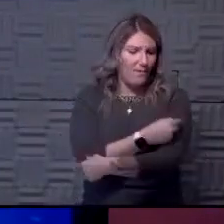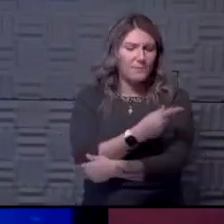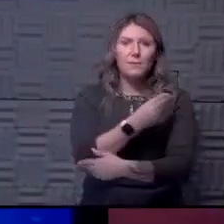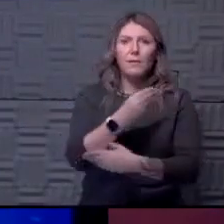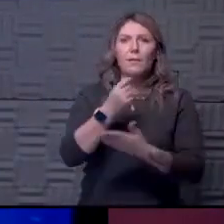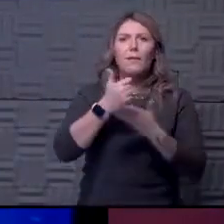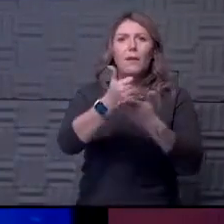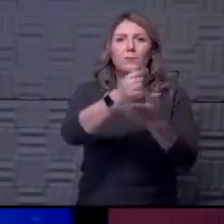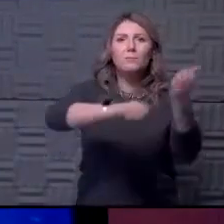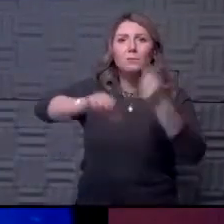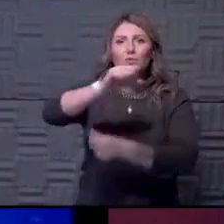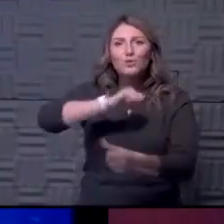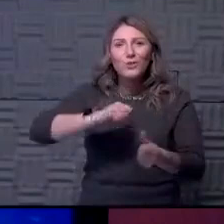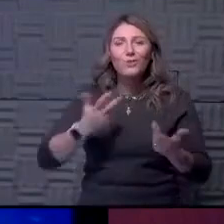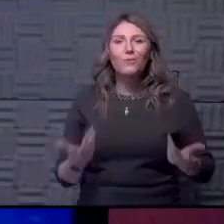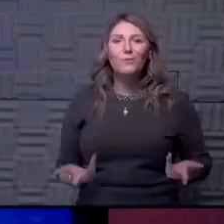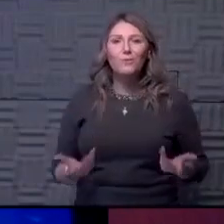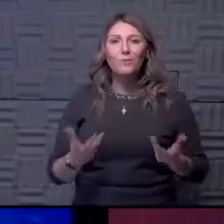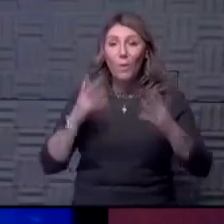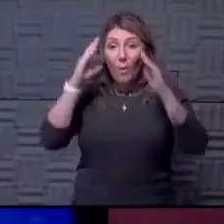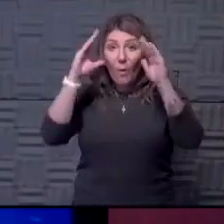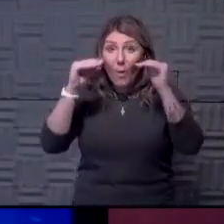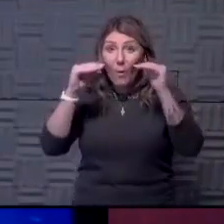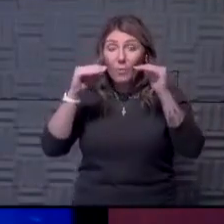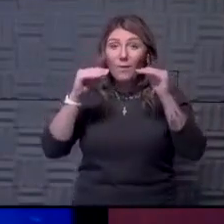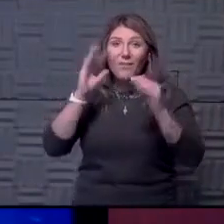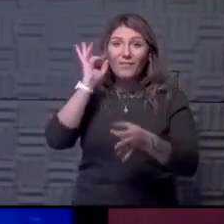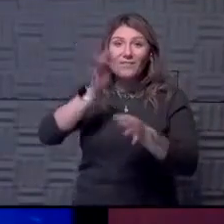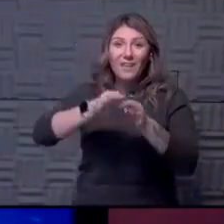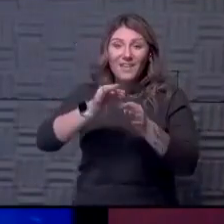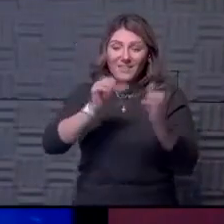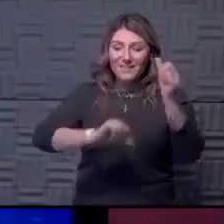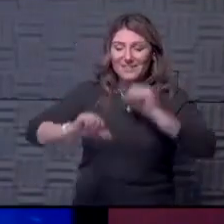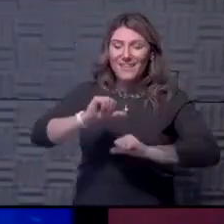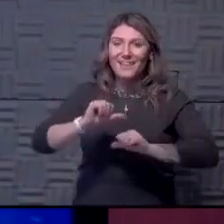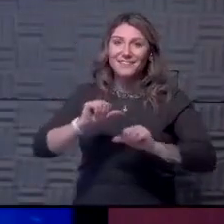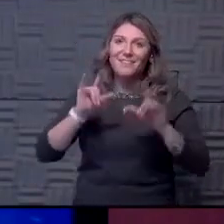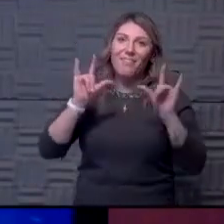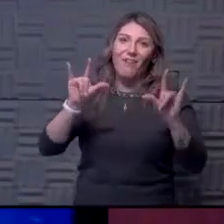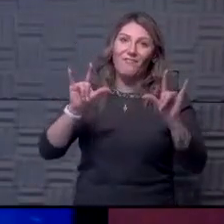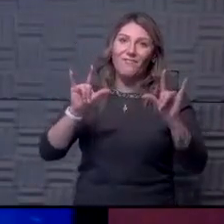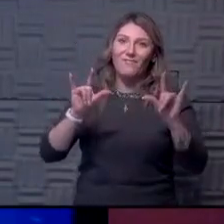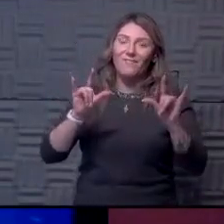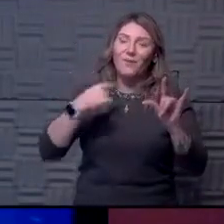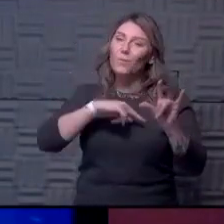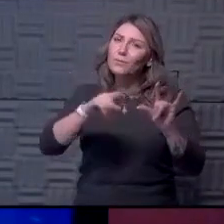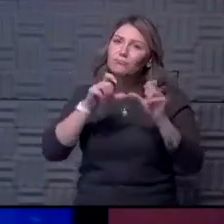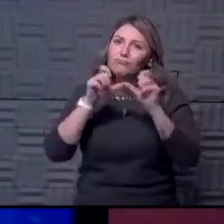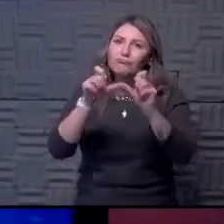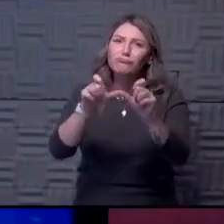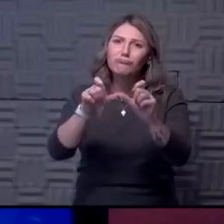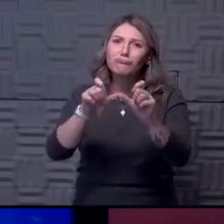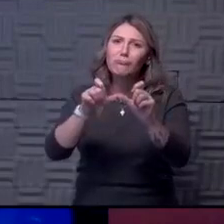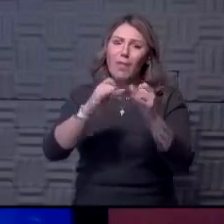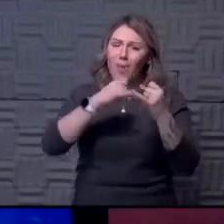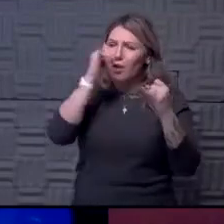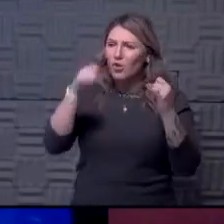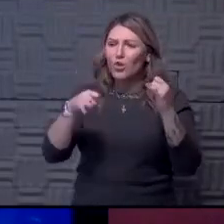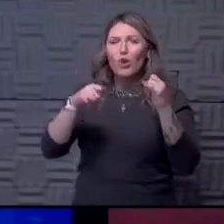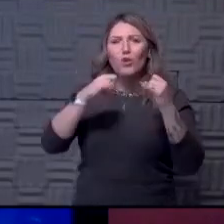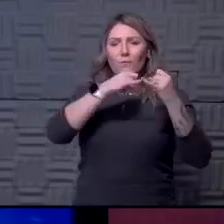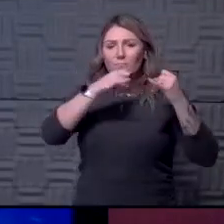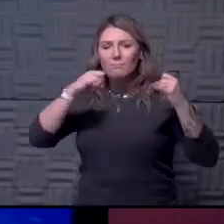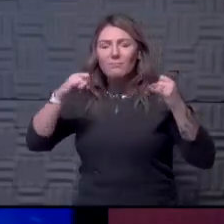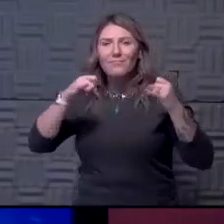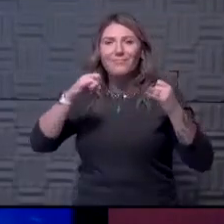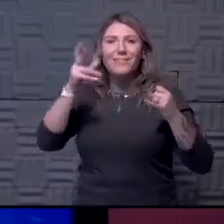other, hope, faith, science, and love, we can keep the curve bent. Let's hear